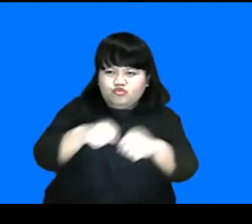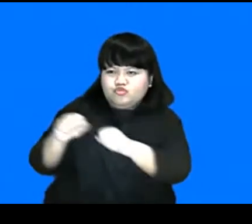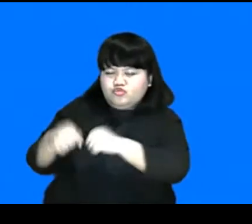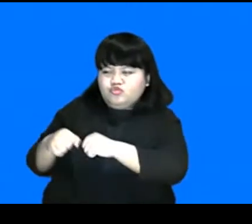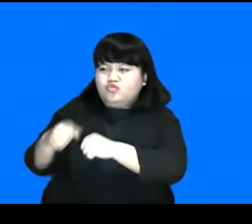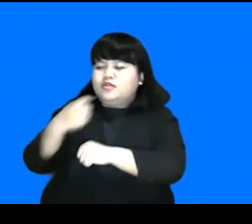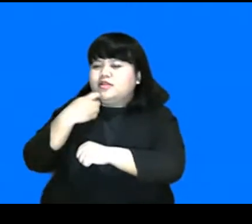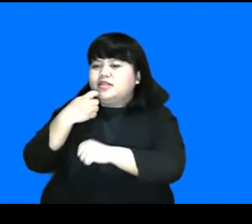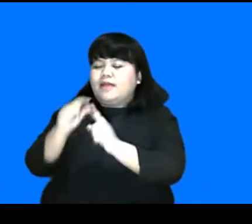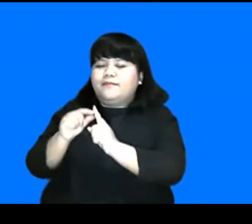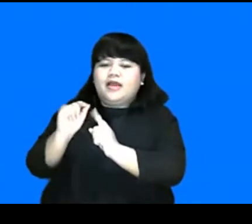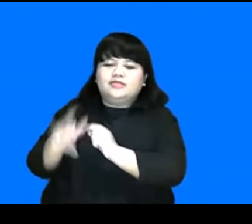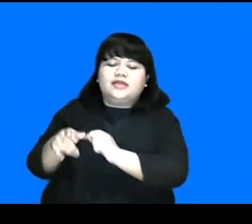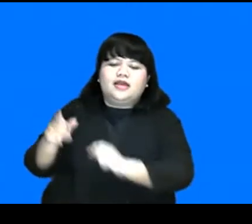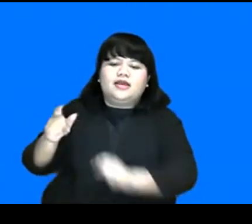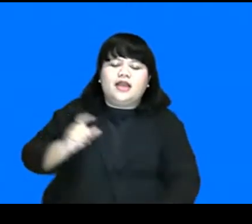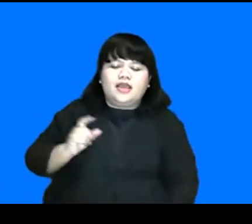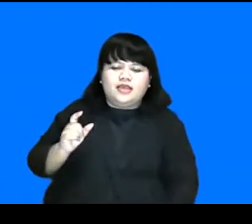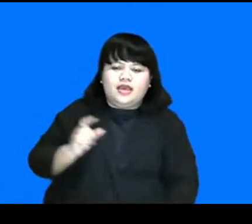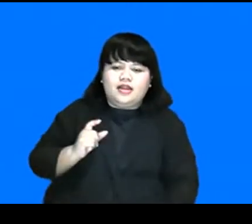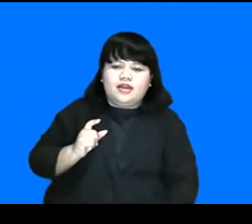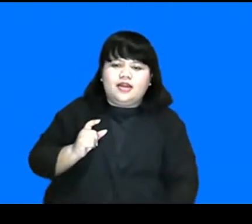little like a social